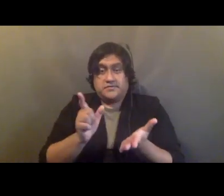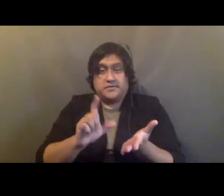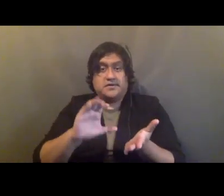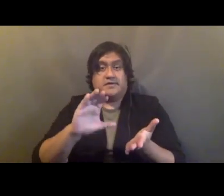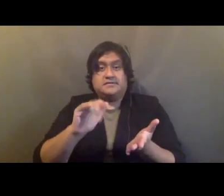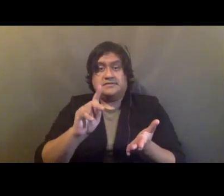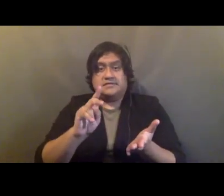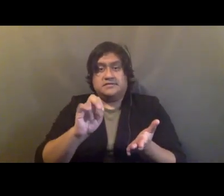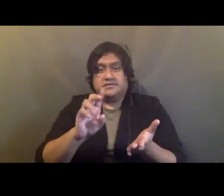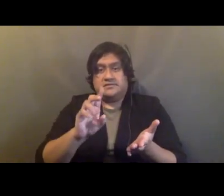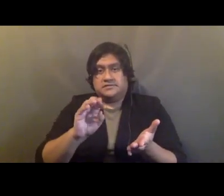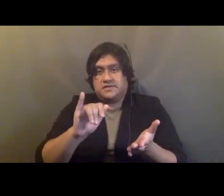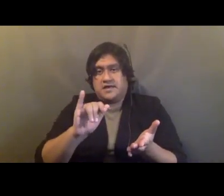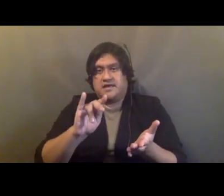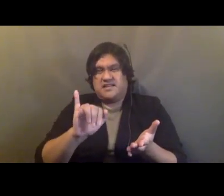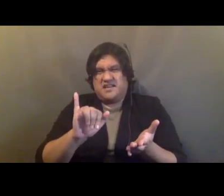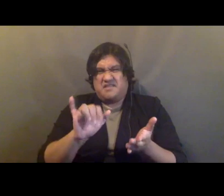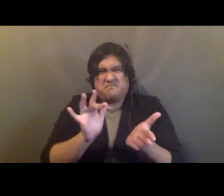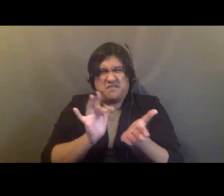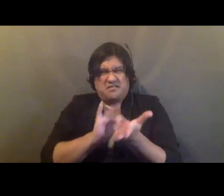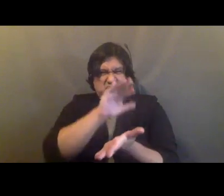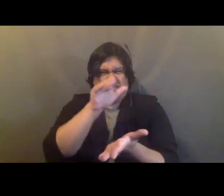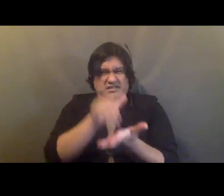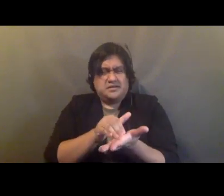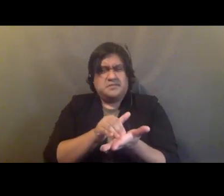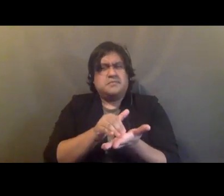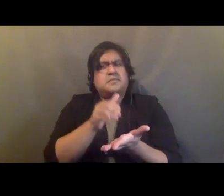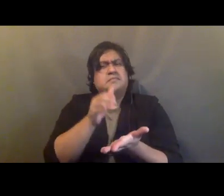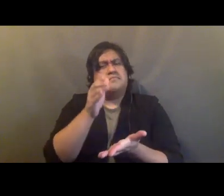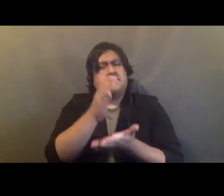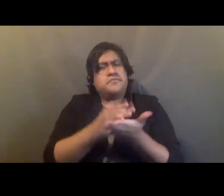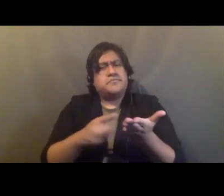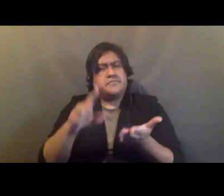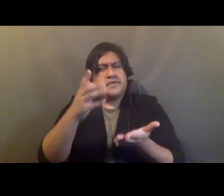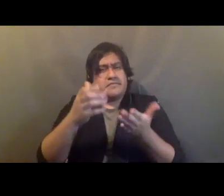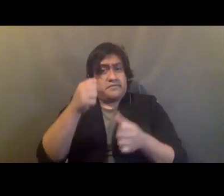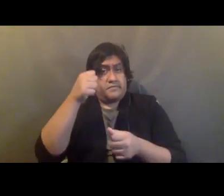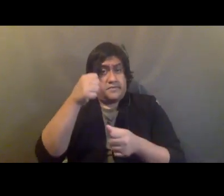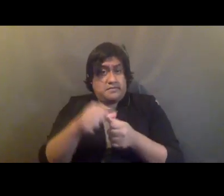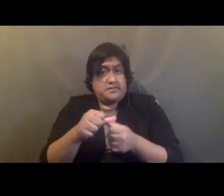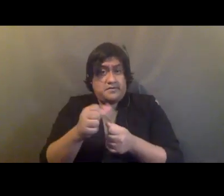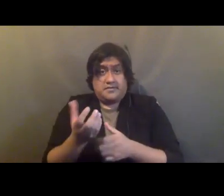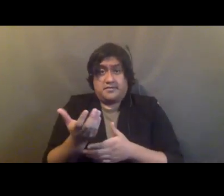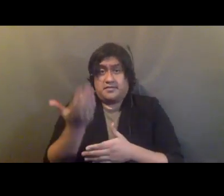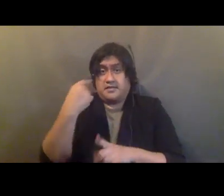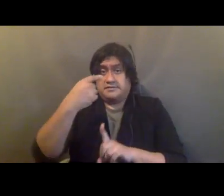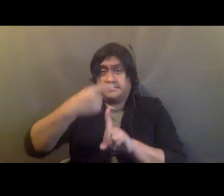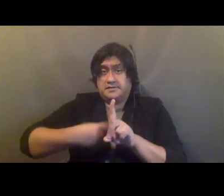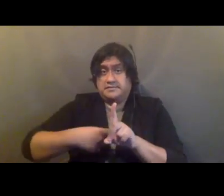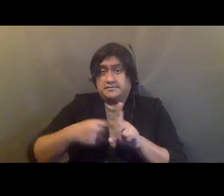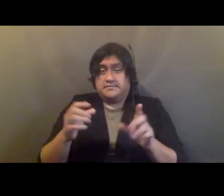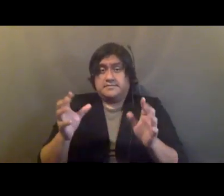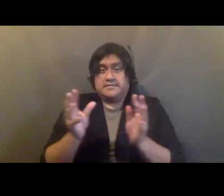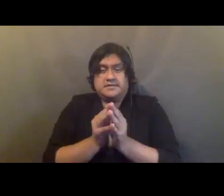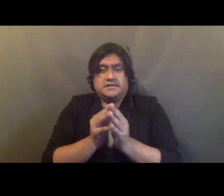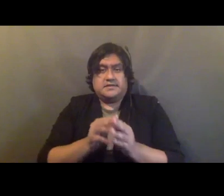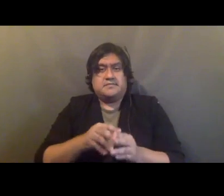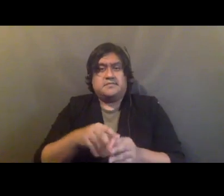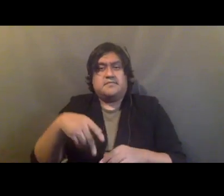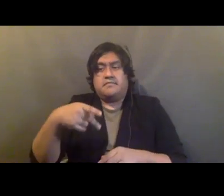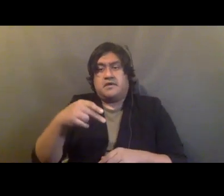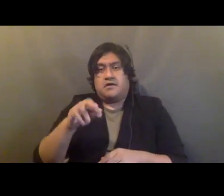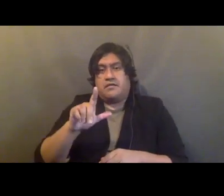Center. And you may recall or last month's meeting, Paria Hasuri, who was our